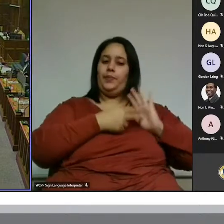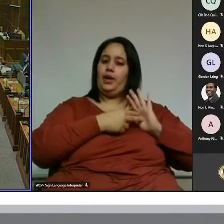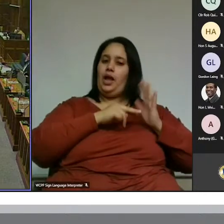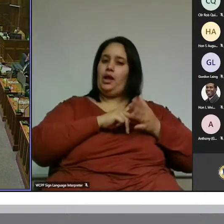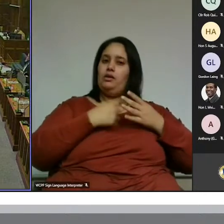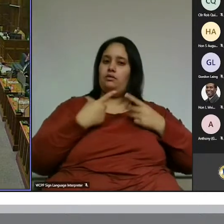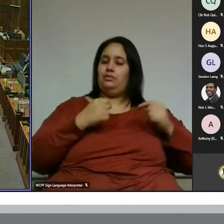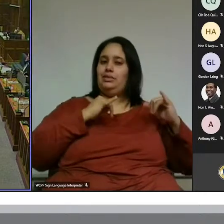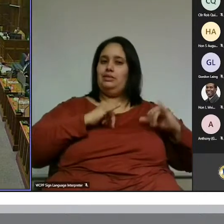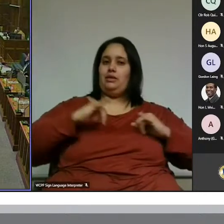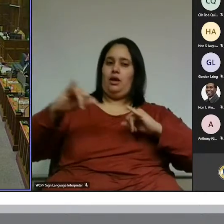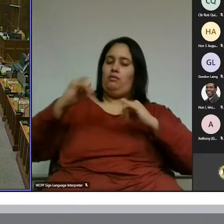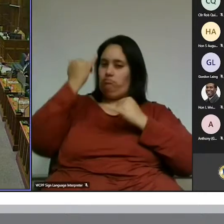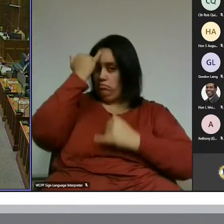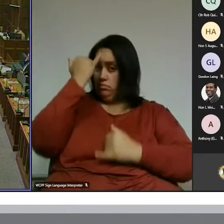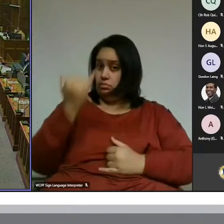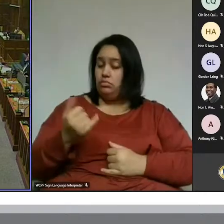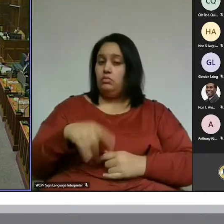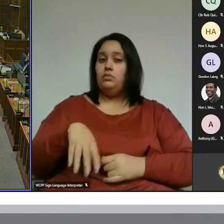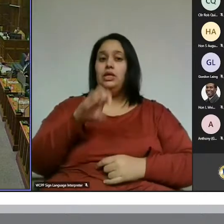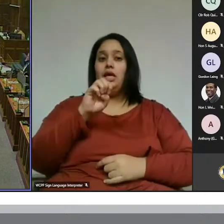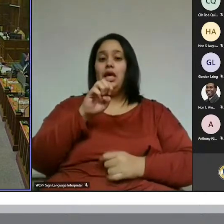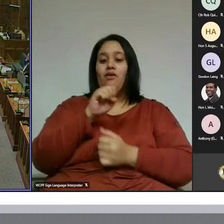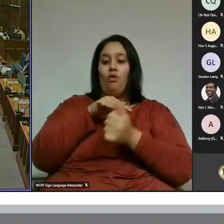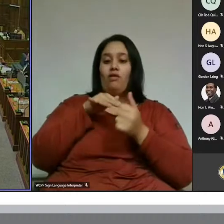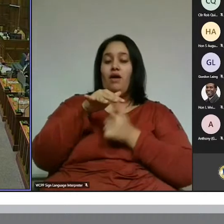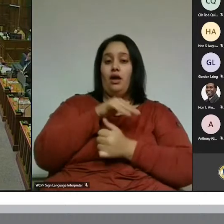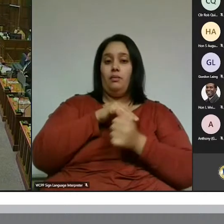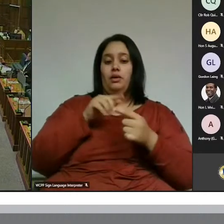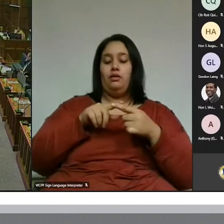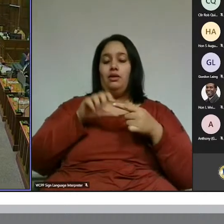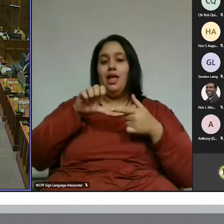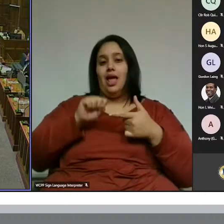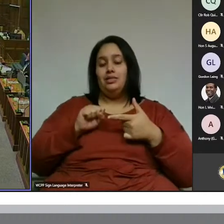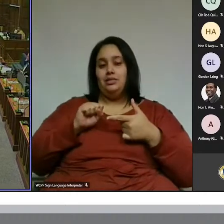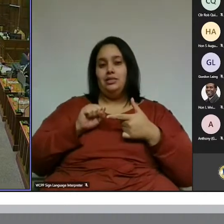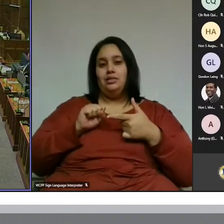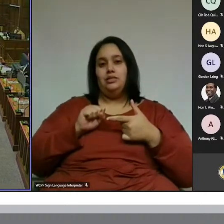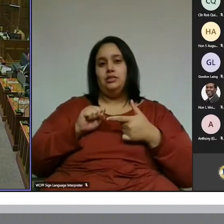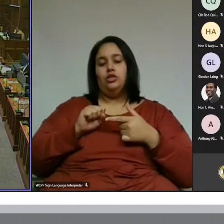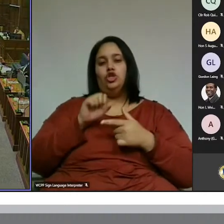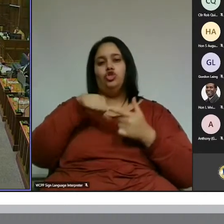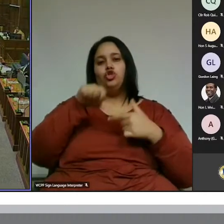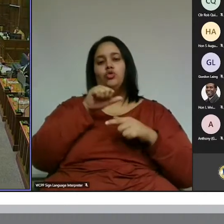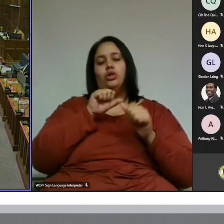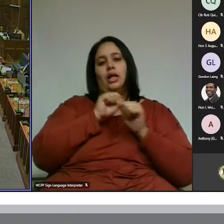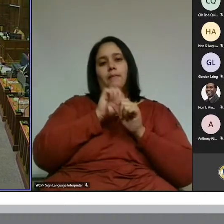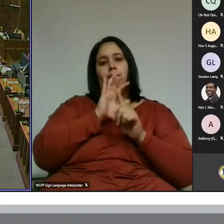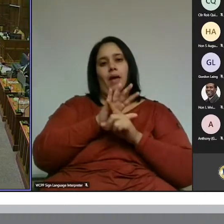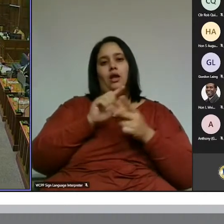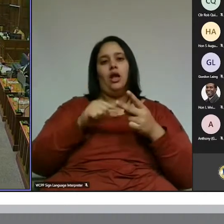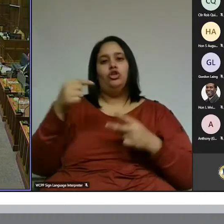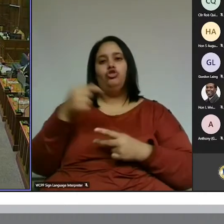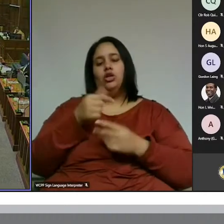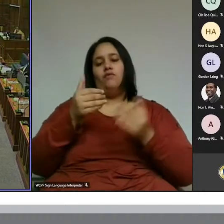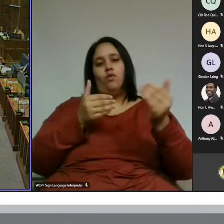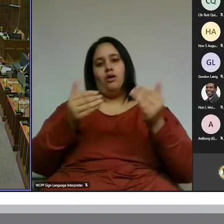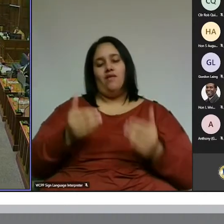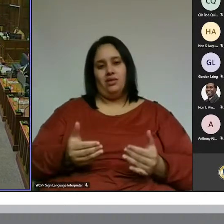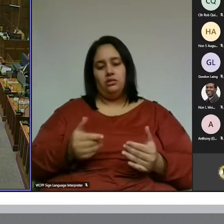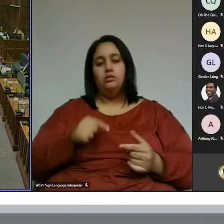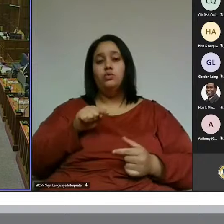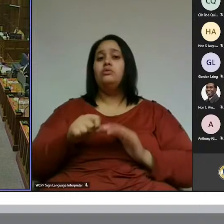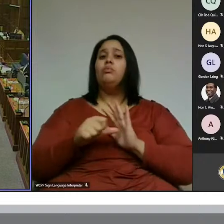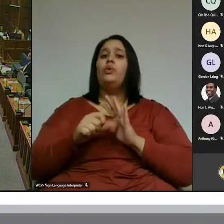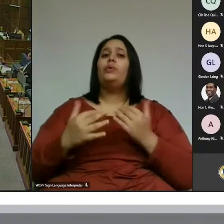standing for environment, the S for social impact, and the G for governance. And so it's so